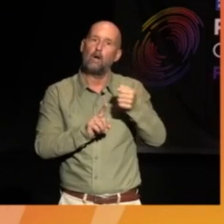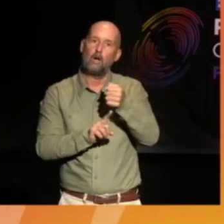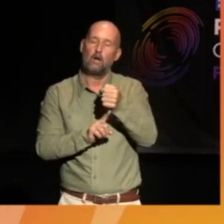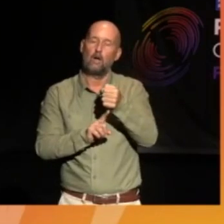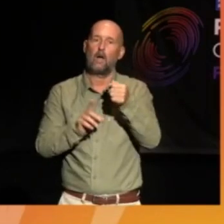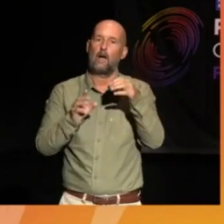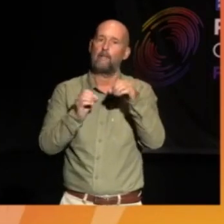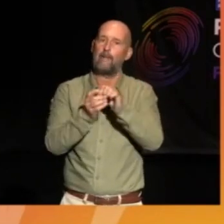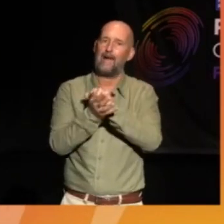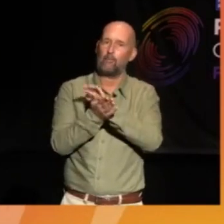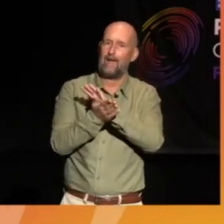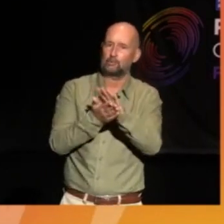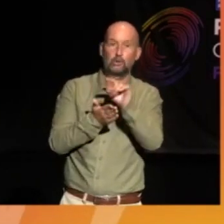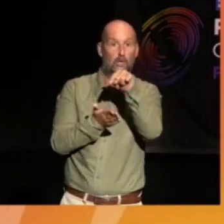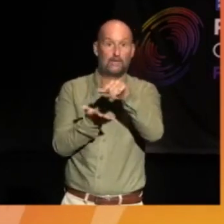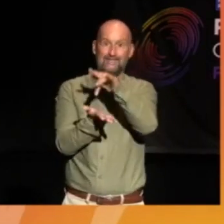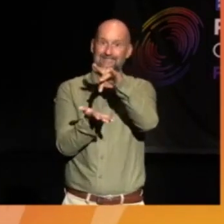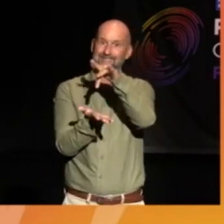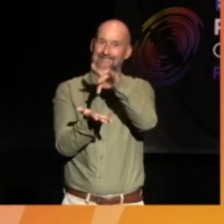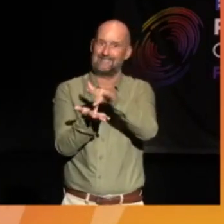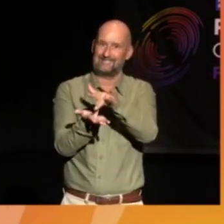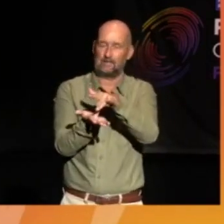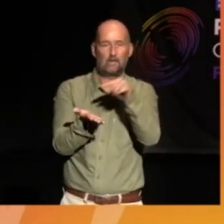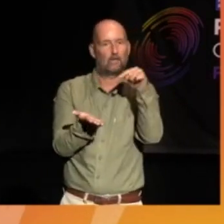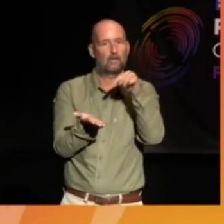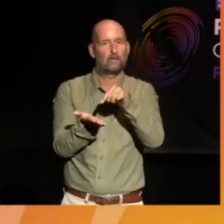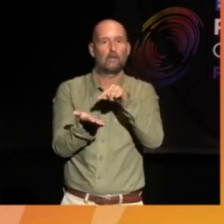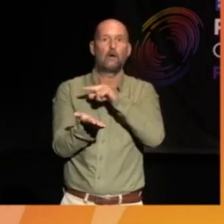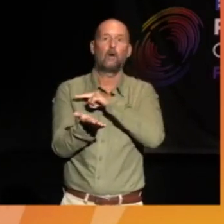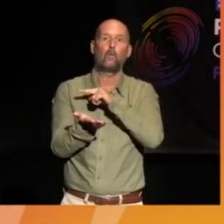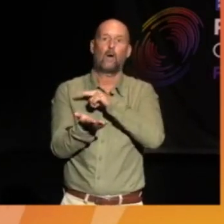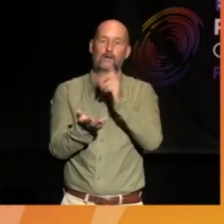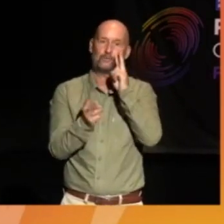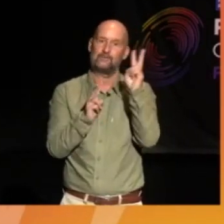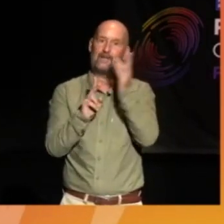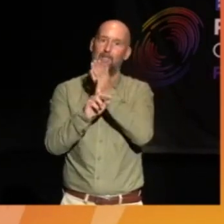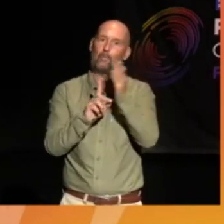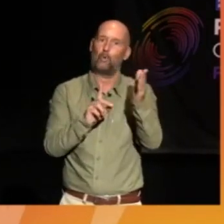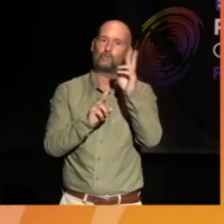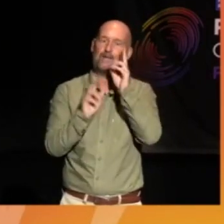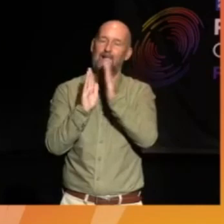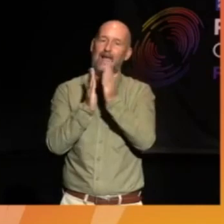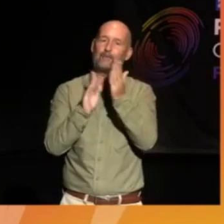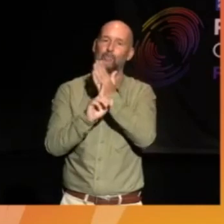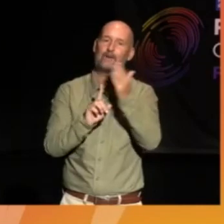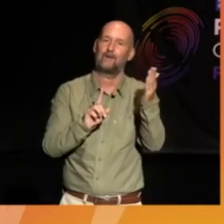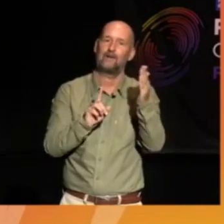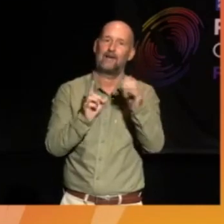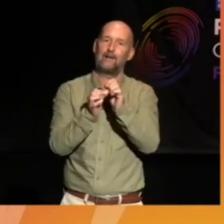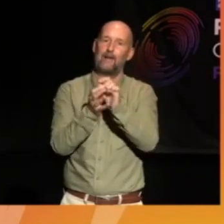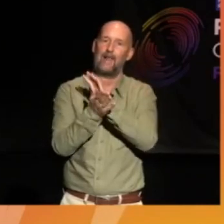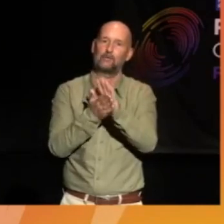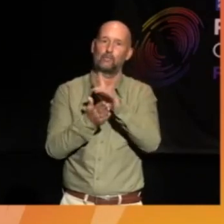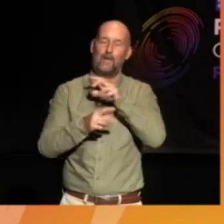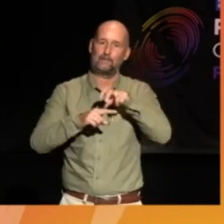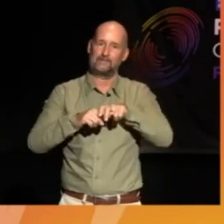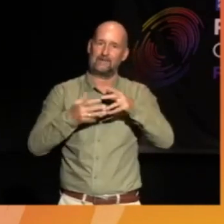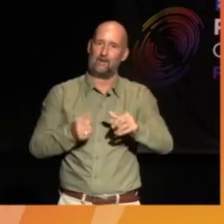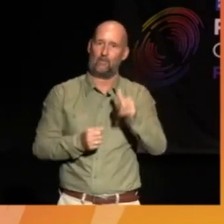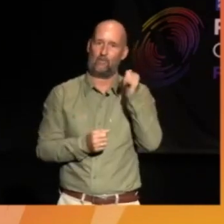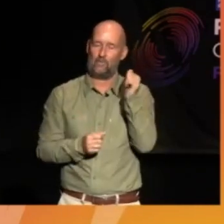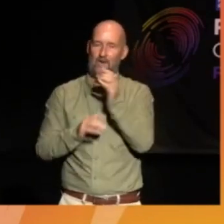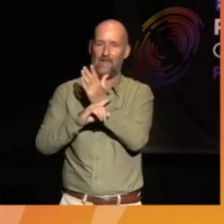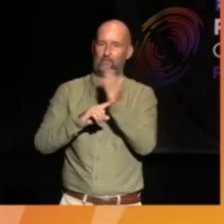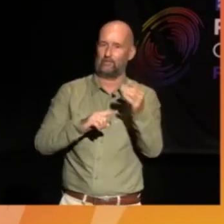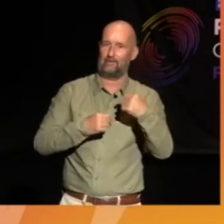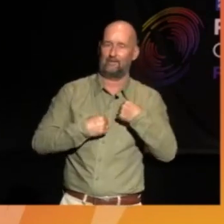where I'm sitting today, and this is the books you see. It's the library in Balashram where I'm sitting. So this is the